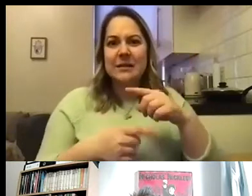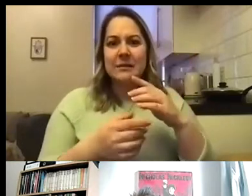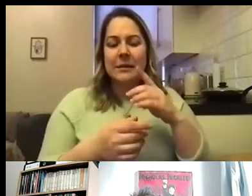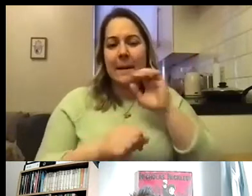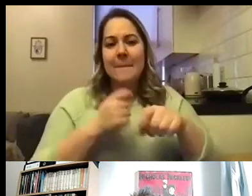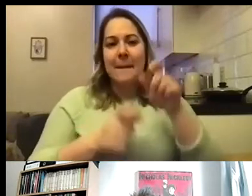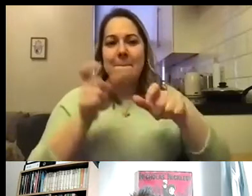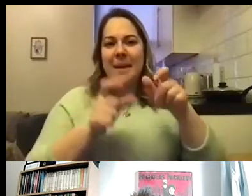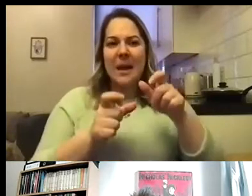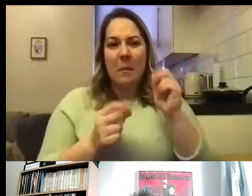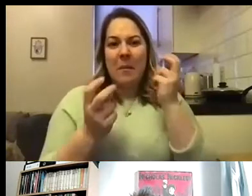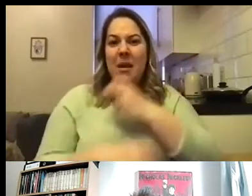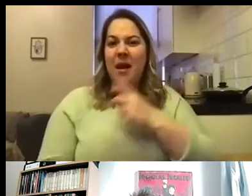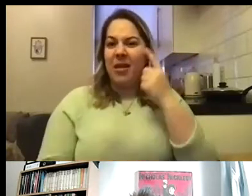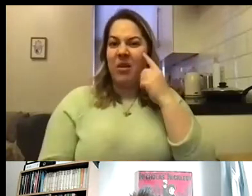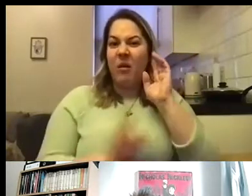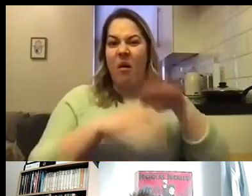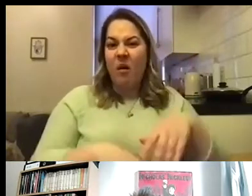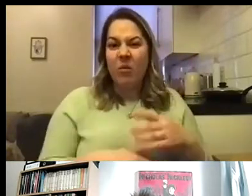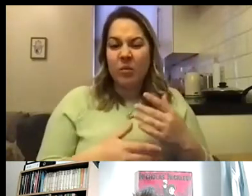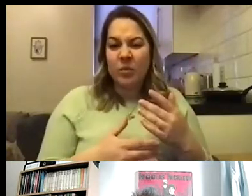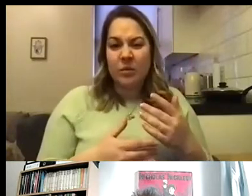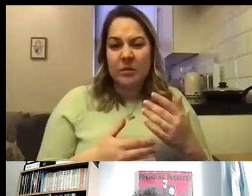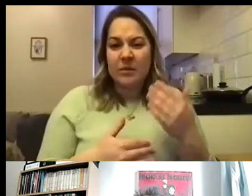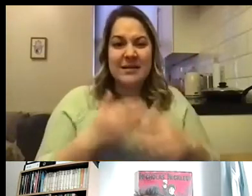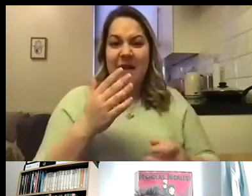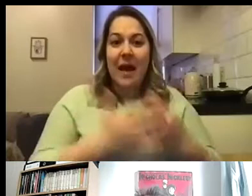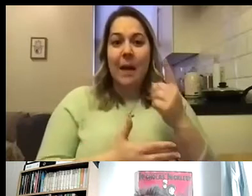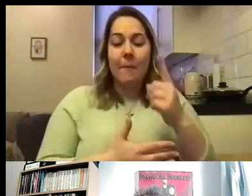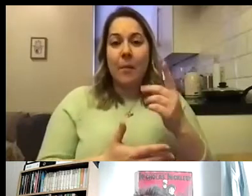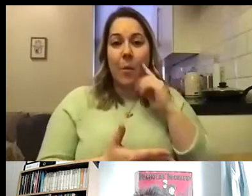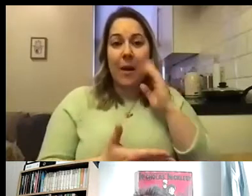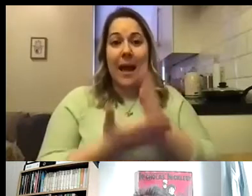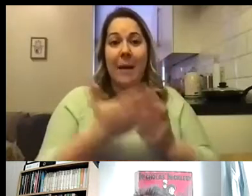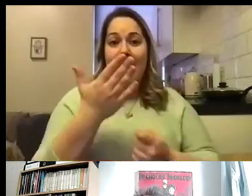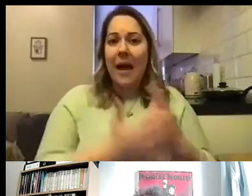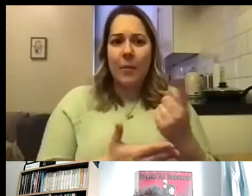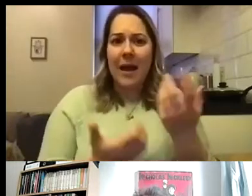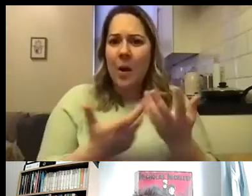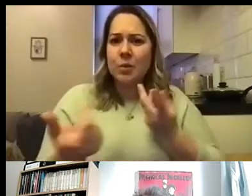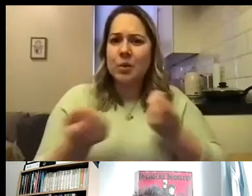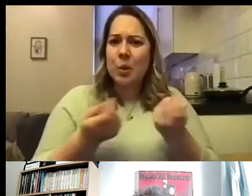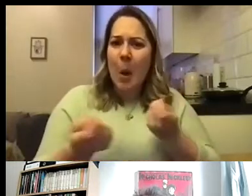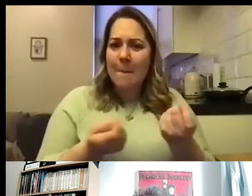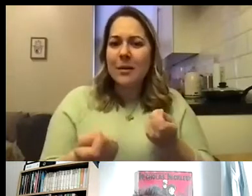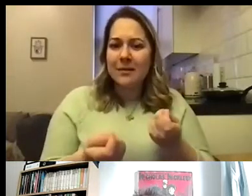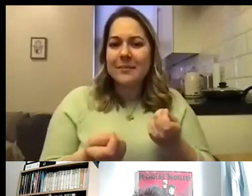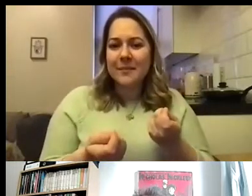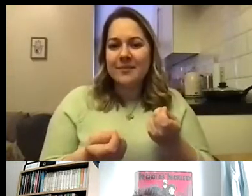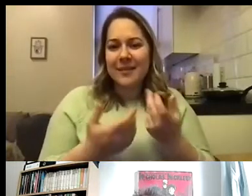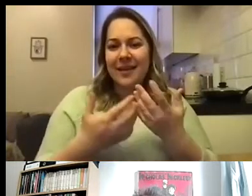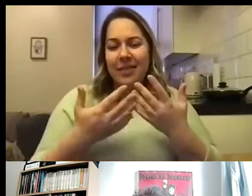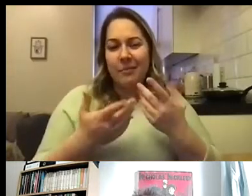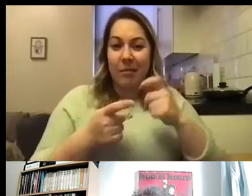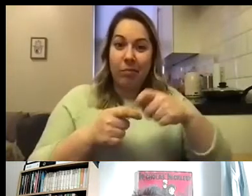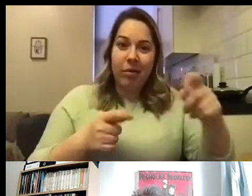to that, and what happens when those fantasies break apart, I think, is what I was looking at. A bit of a rambling answer, but I hope that